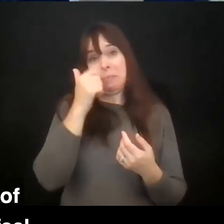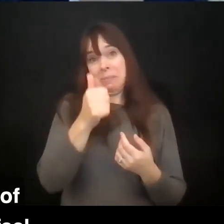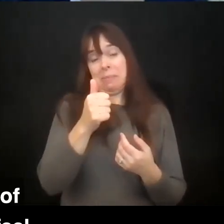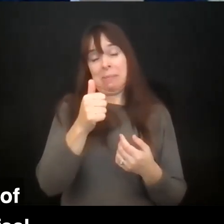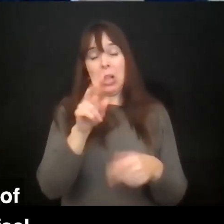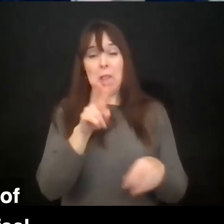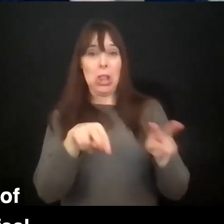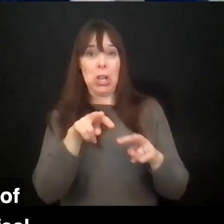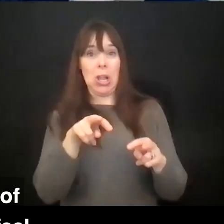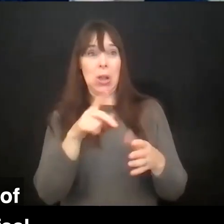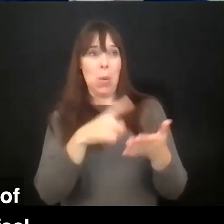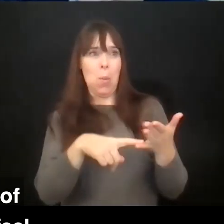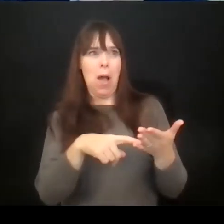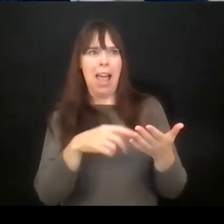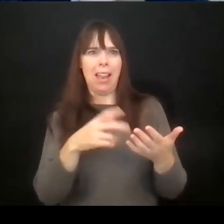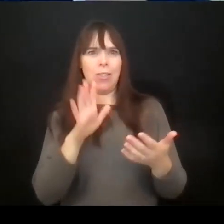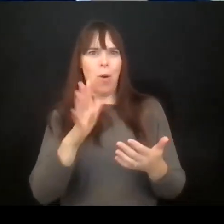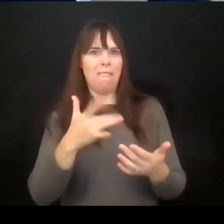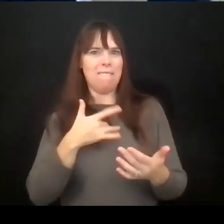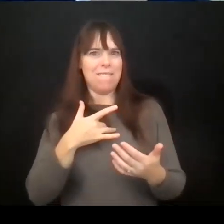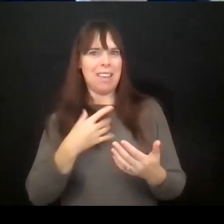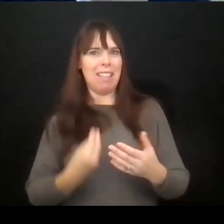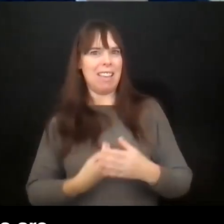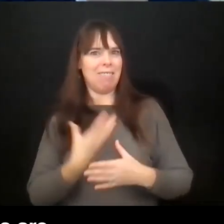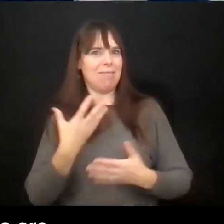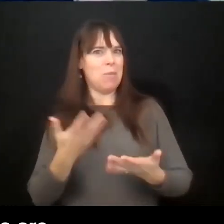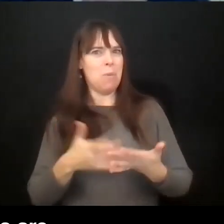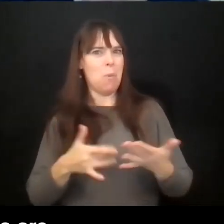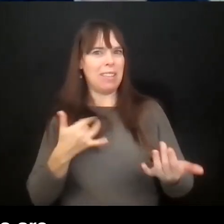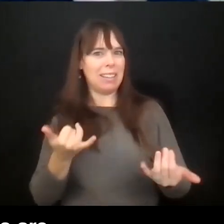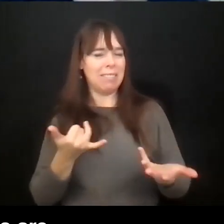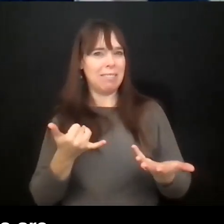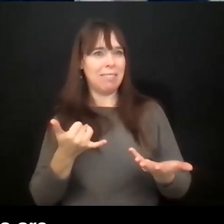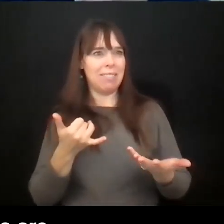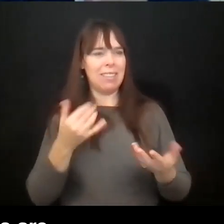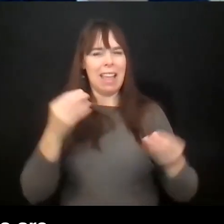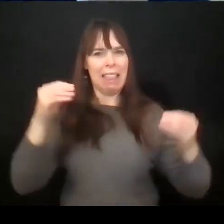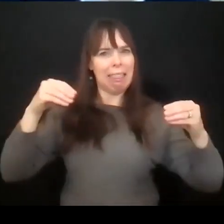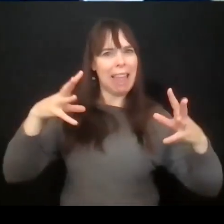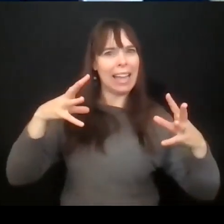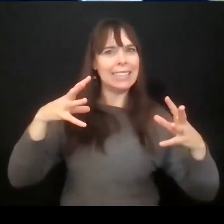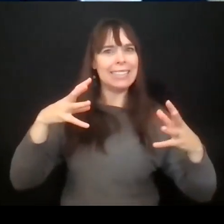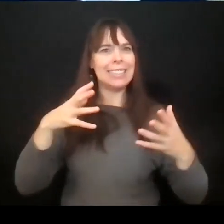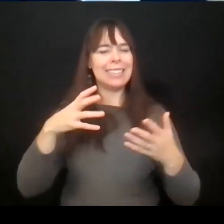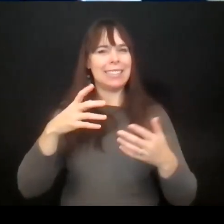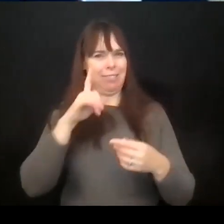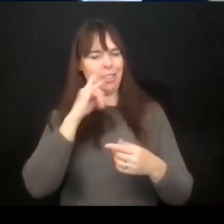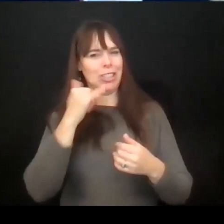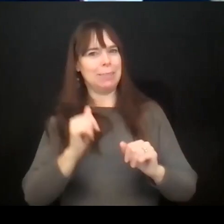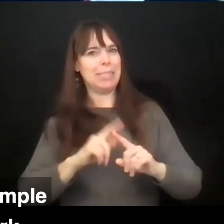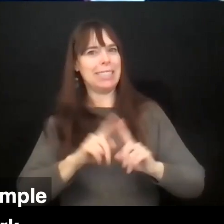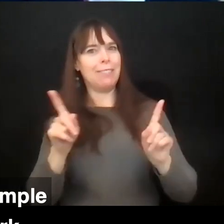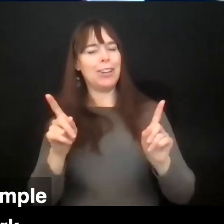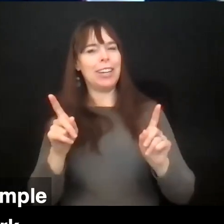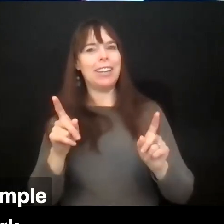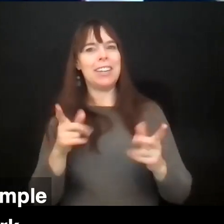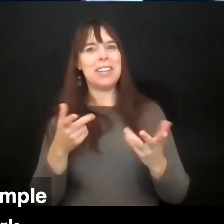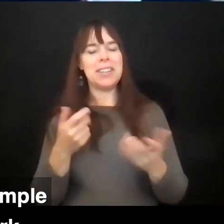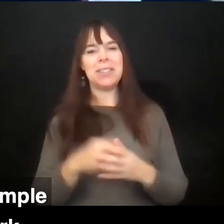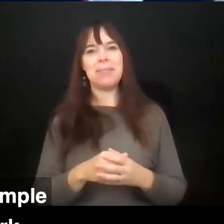of what this makes you feel, what you think the lights are, and this